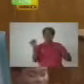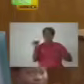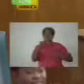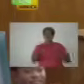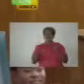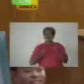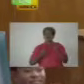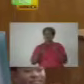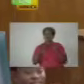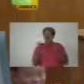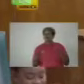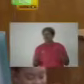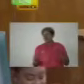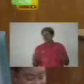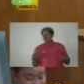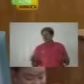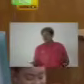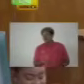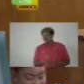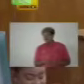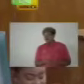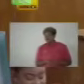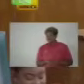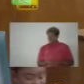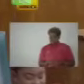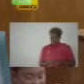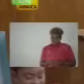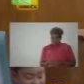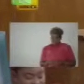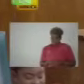I'm making to you, therefore.